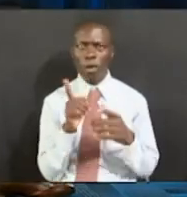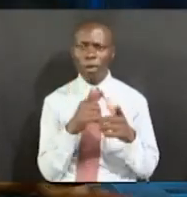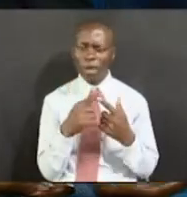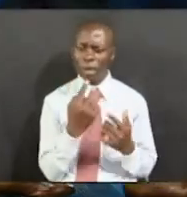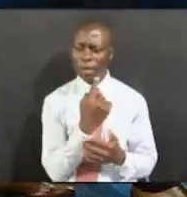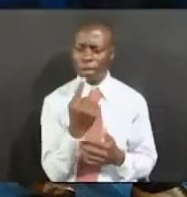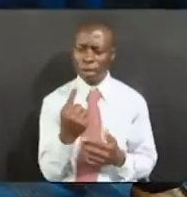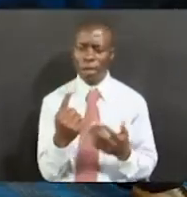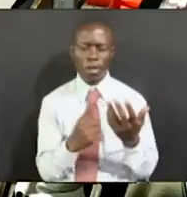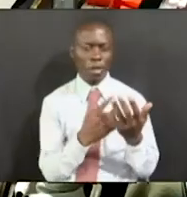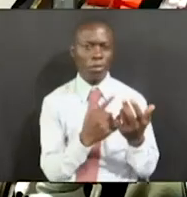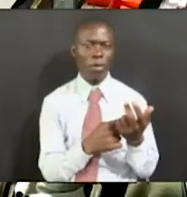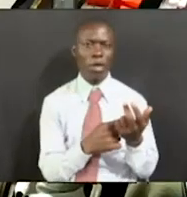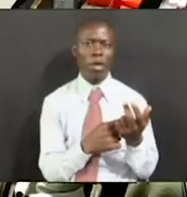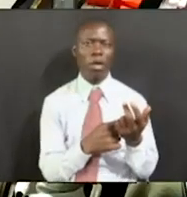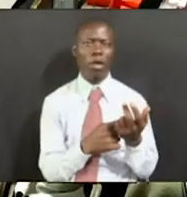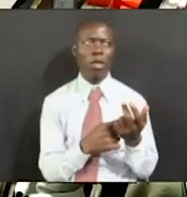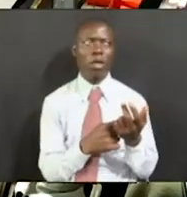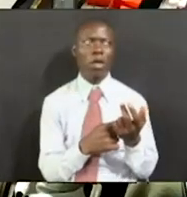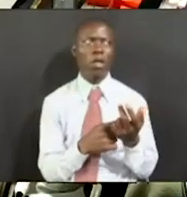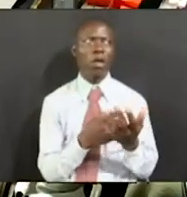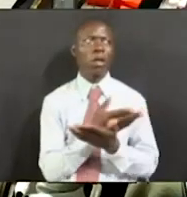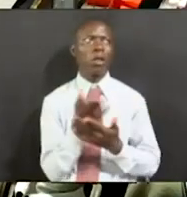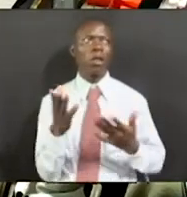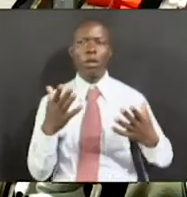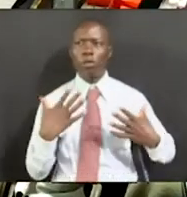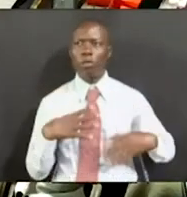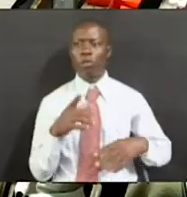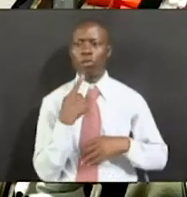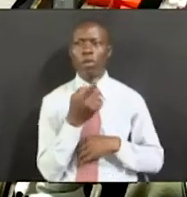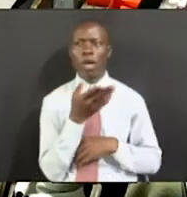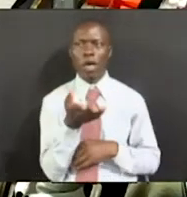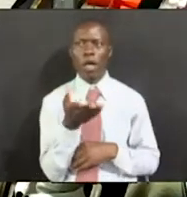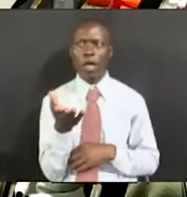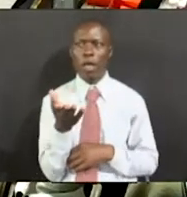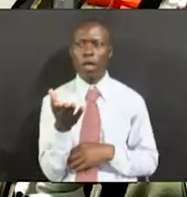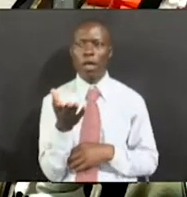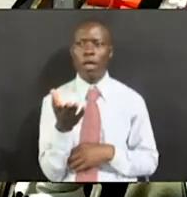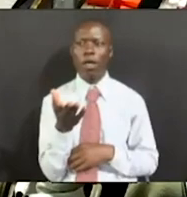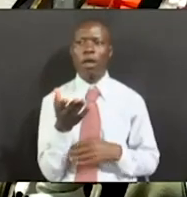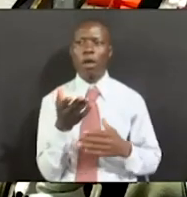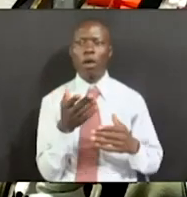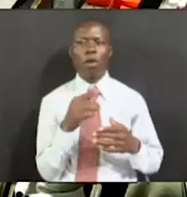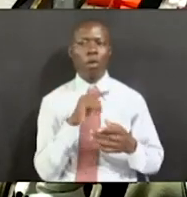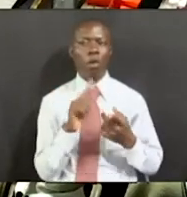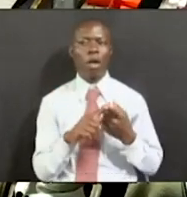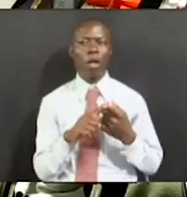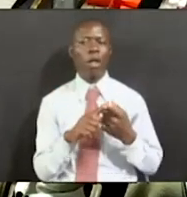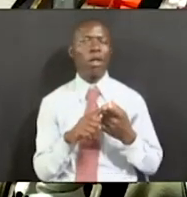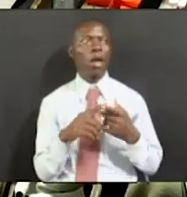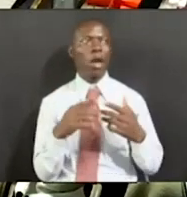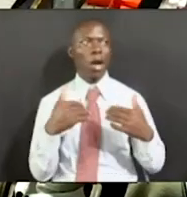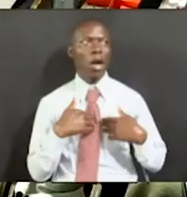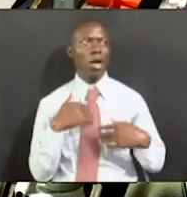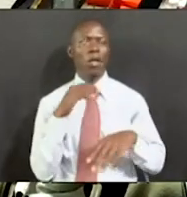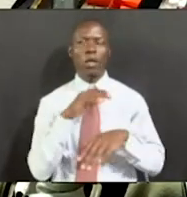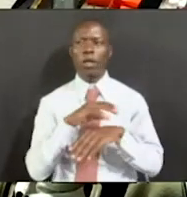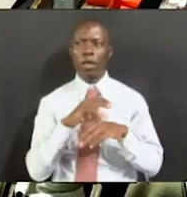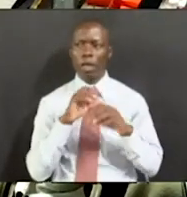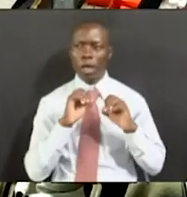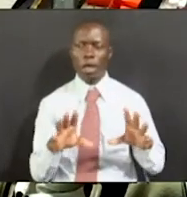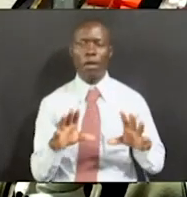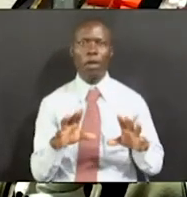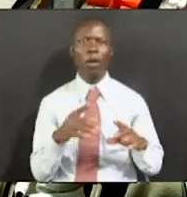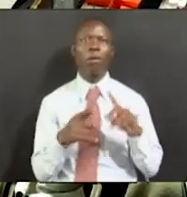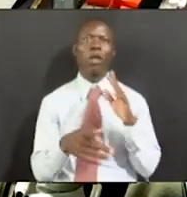anything? There are those who are here. They started marriage when they had nothing. But God was able to